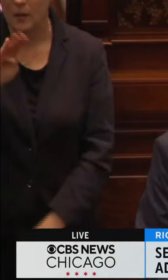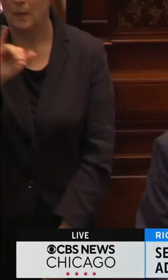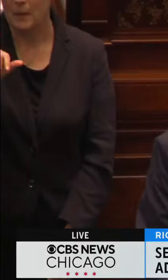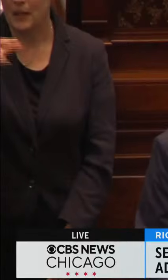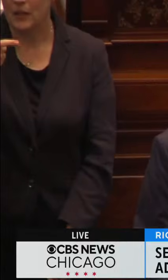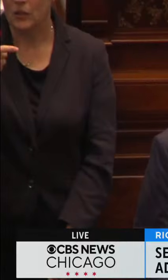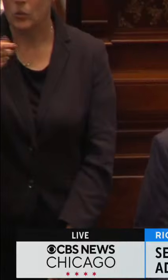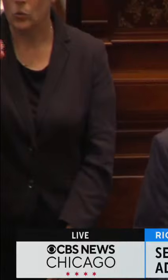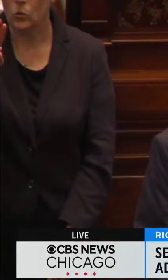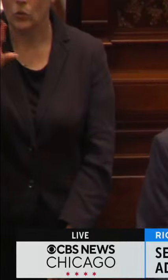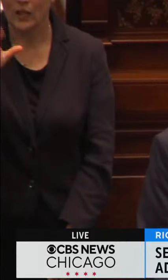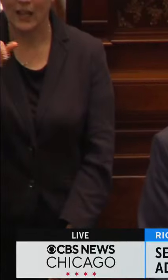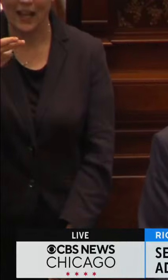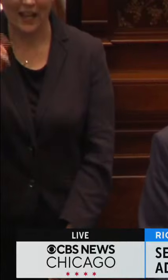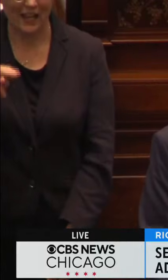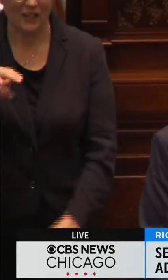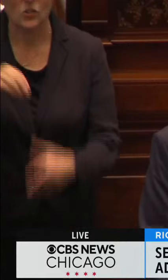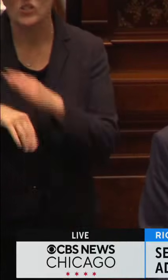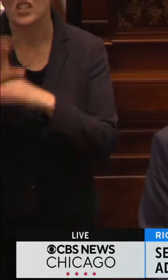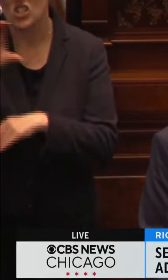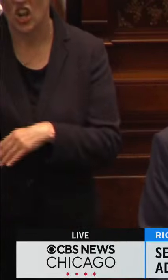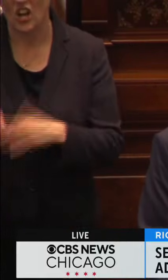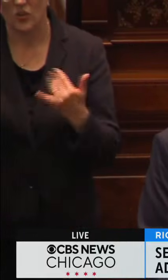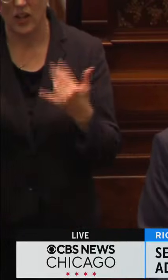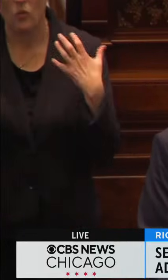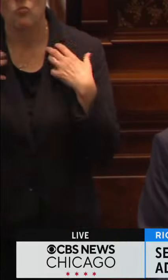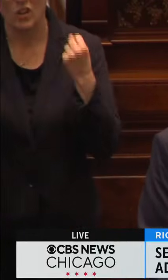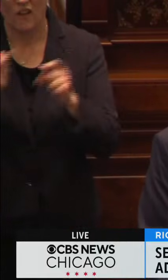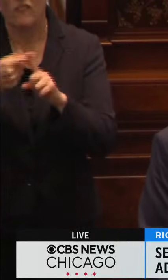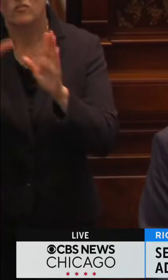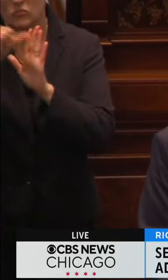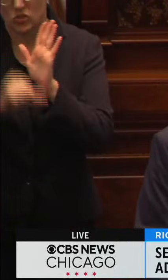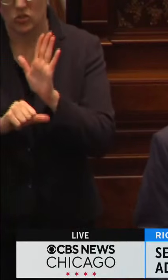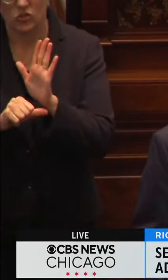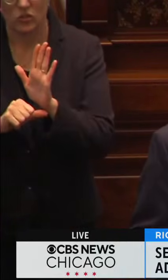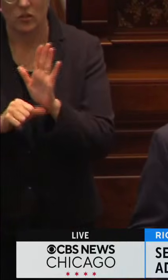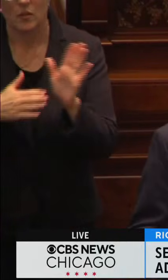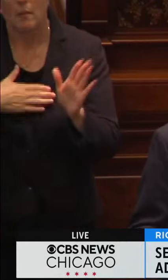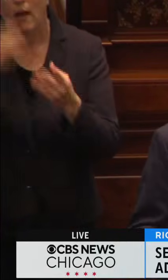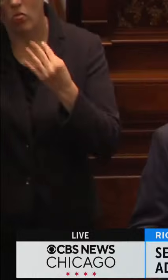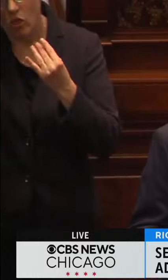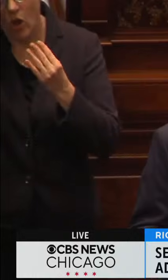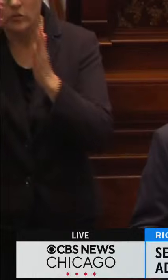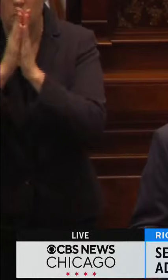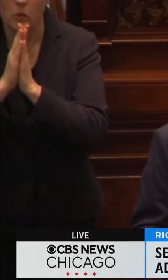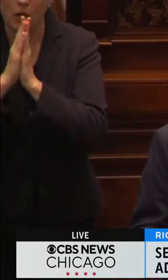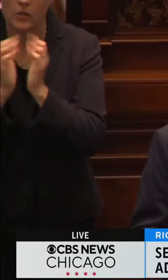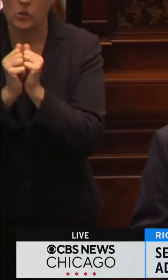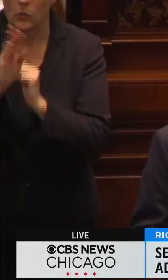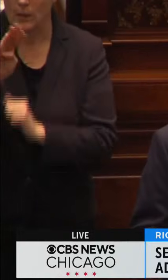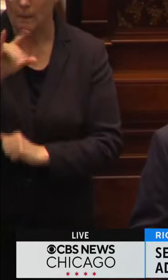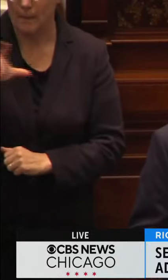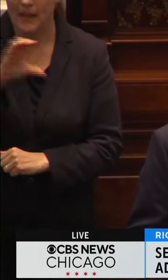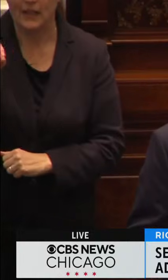Houlihan, who's in Chicago recovering from a surgery. Our thoughts and prayers are with Bill and